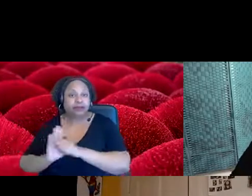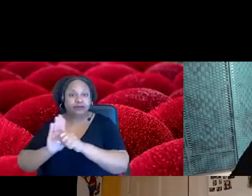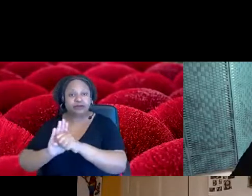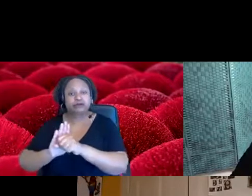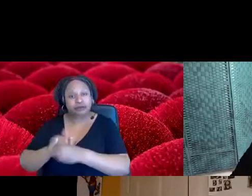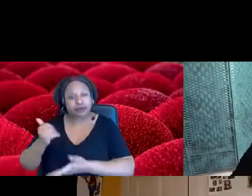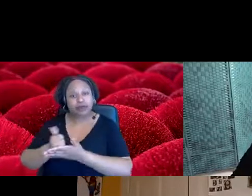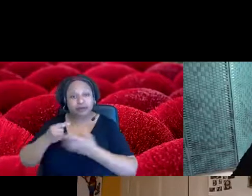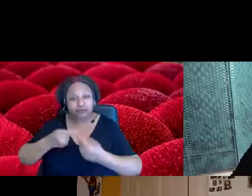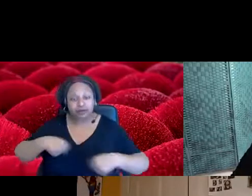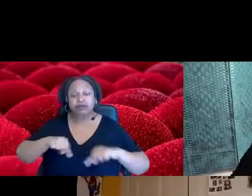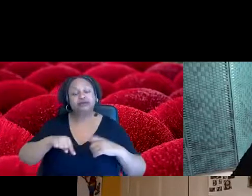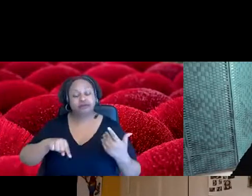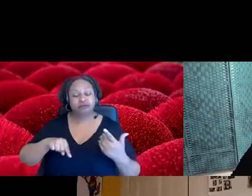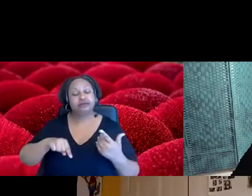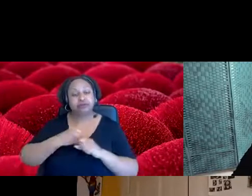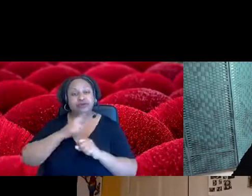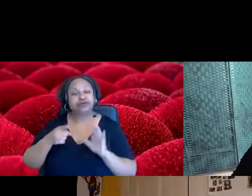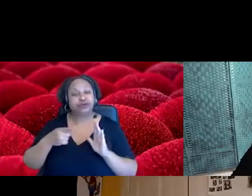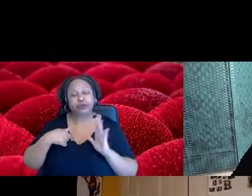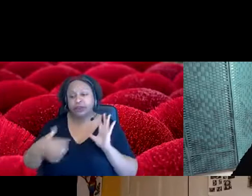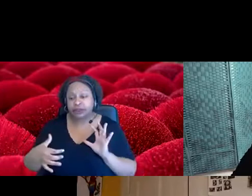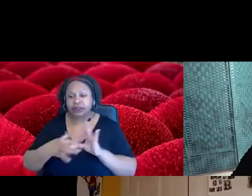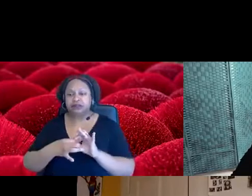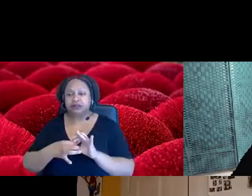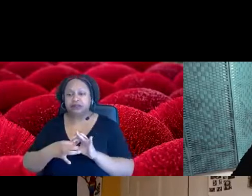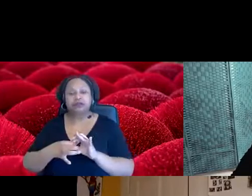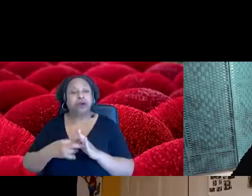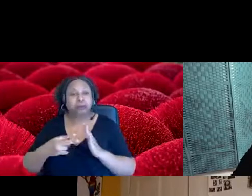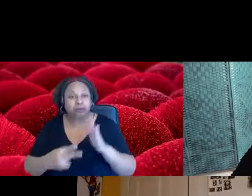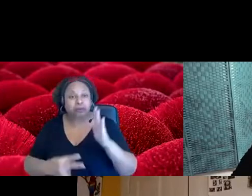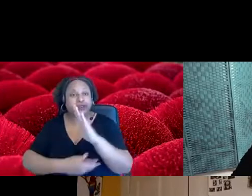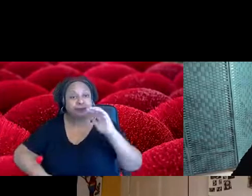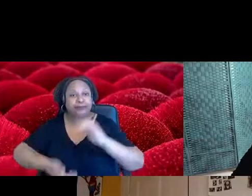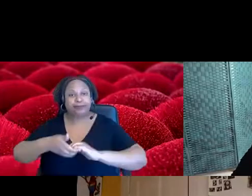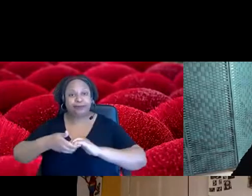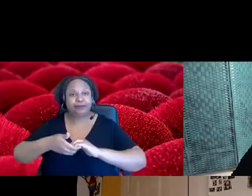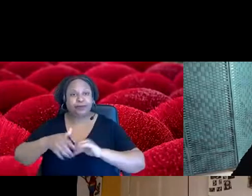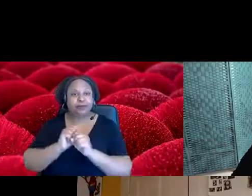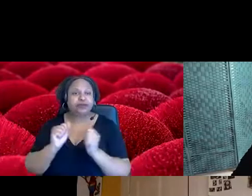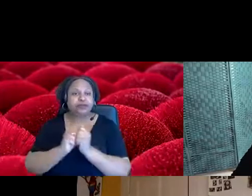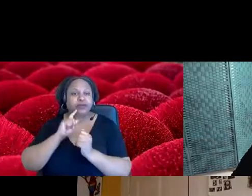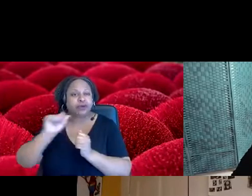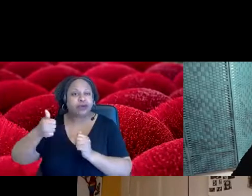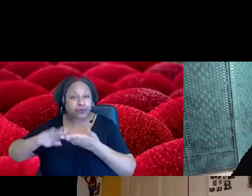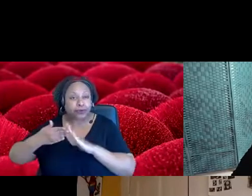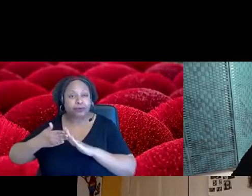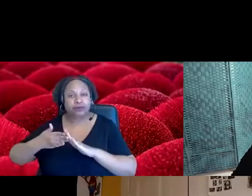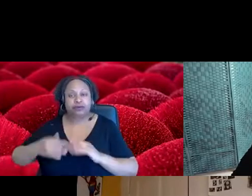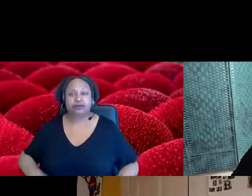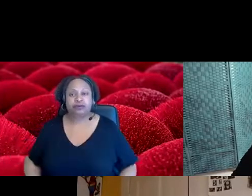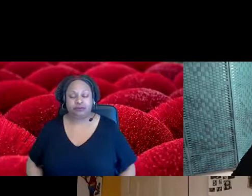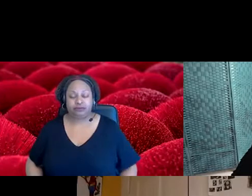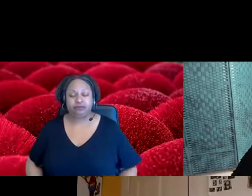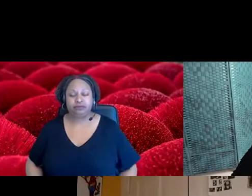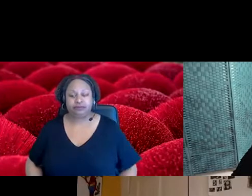us make these connections, create these bridges with other communities and